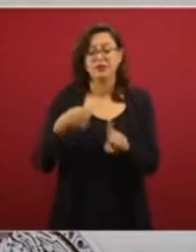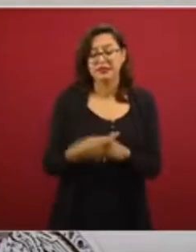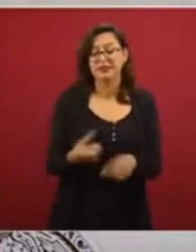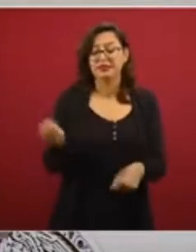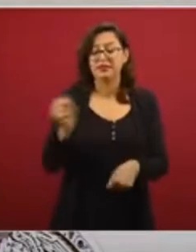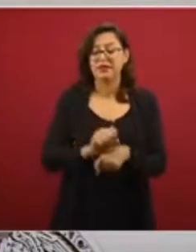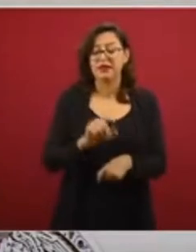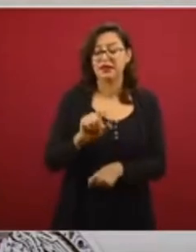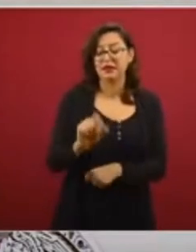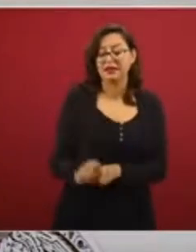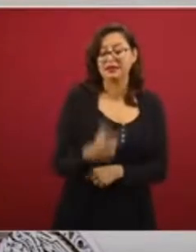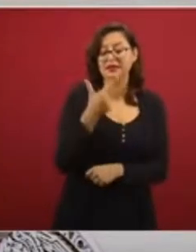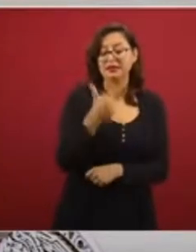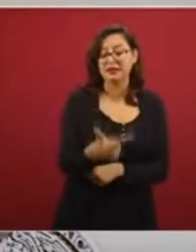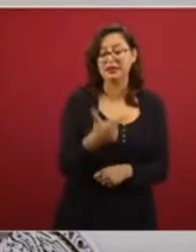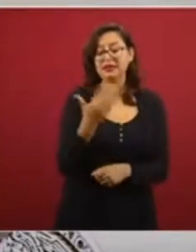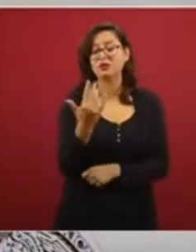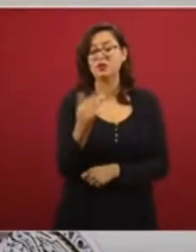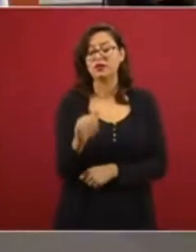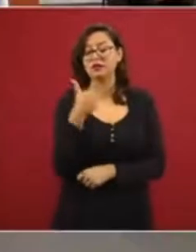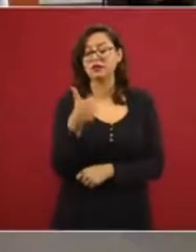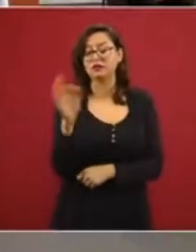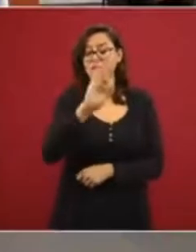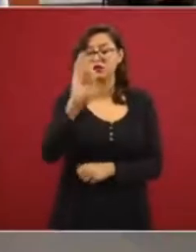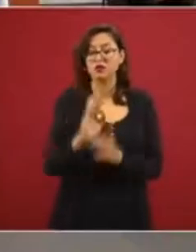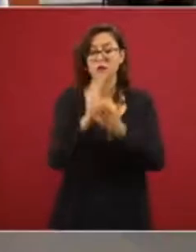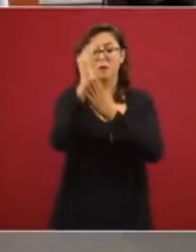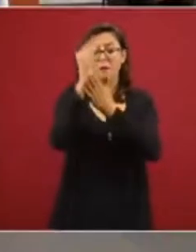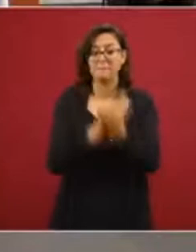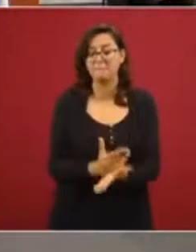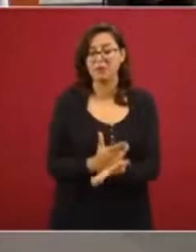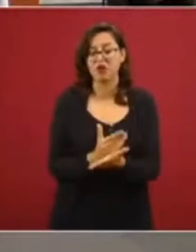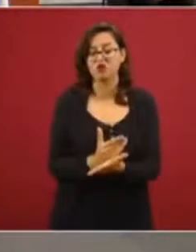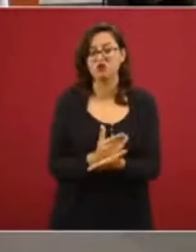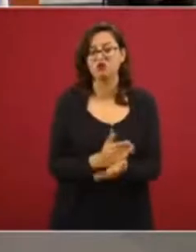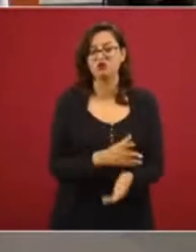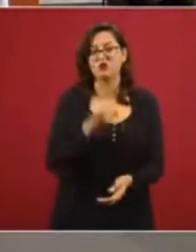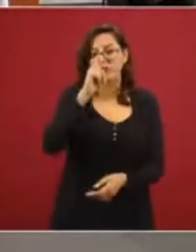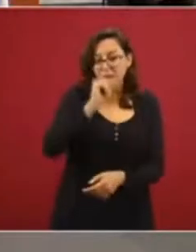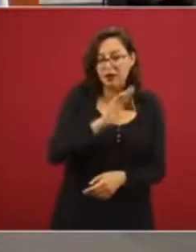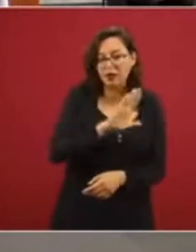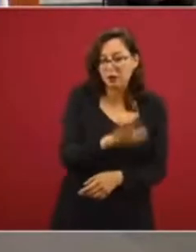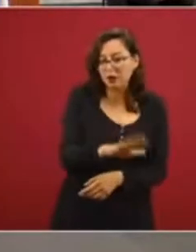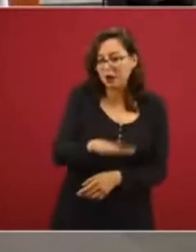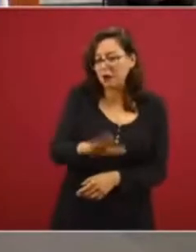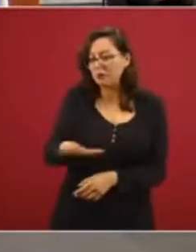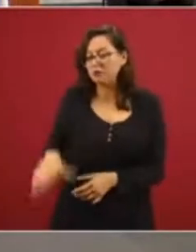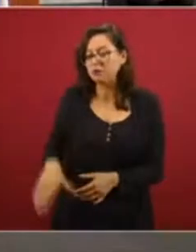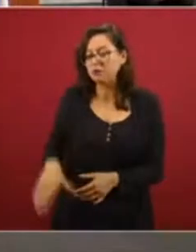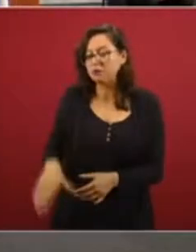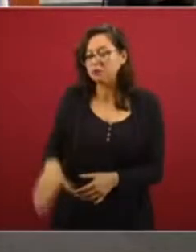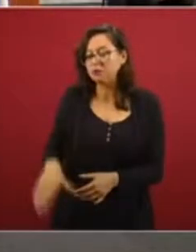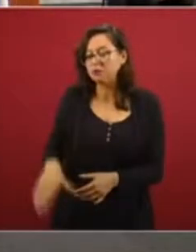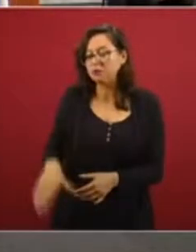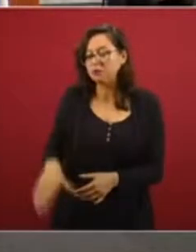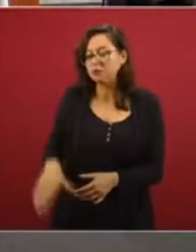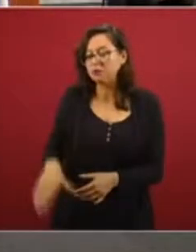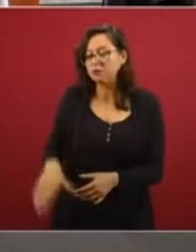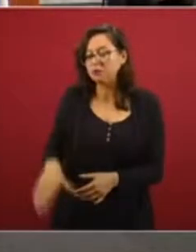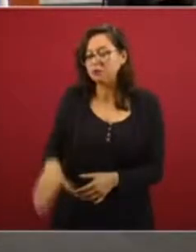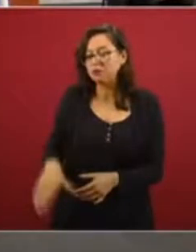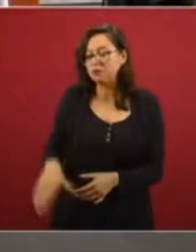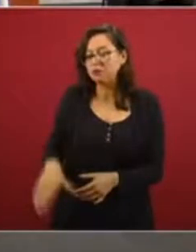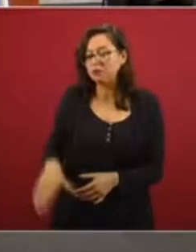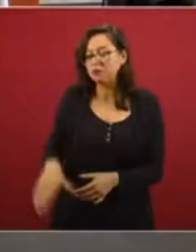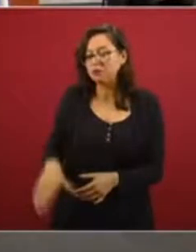un 56% de reducción la frecuencia de muertes que ocurren por COVID. And there's also been